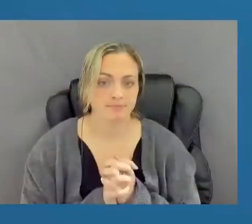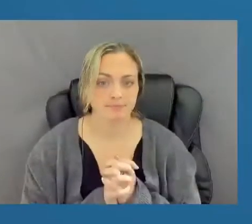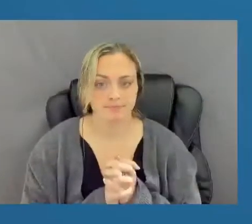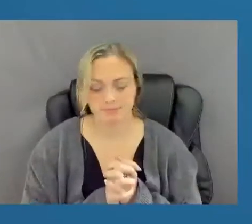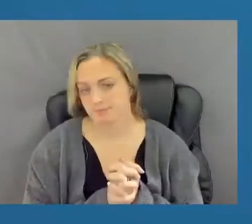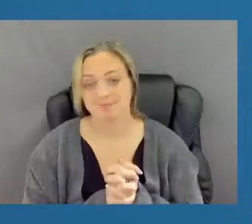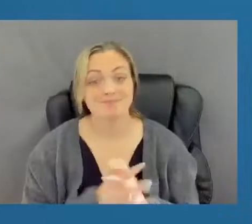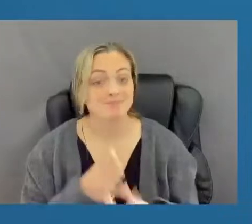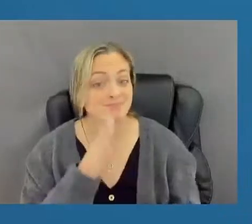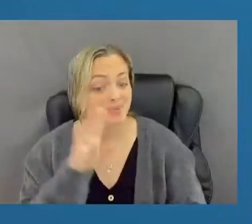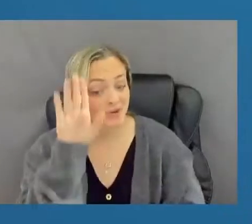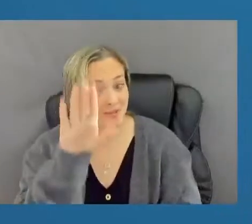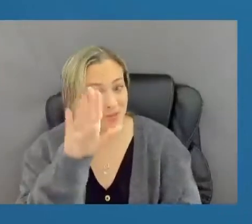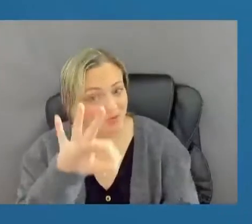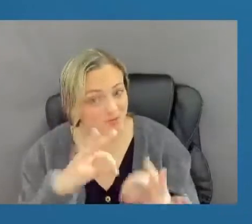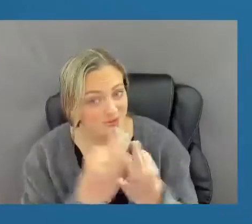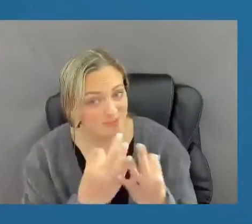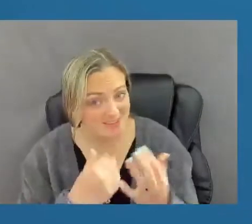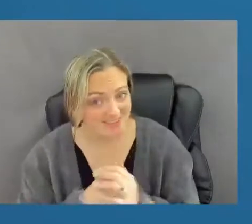Good afternoon, family.